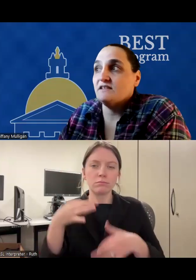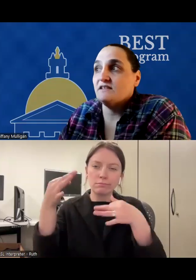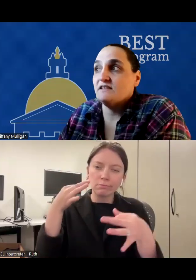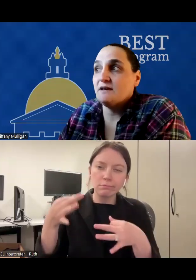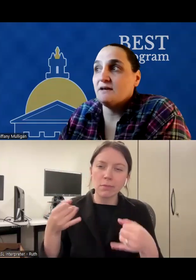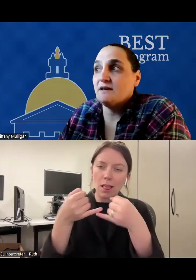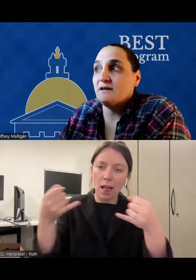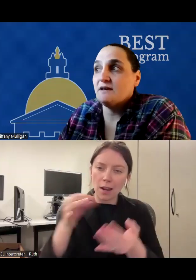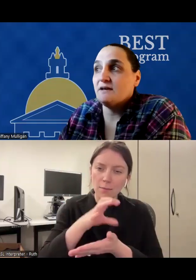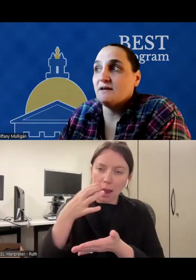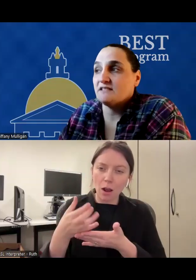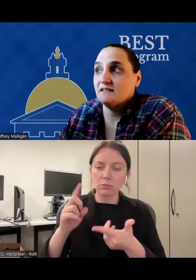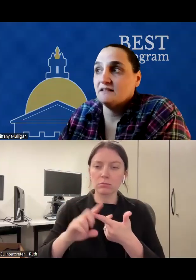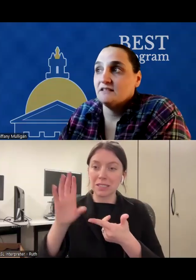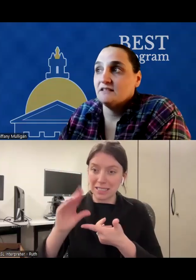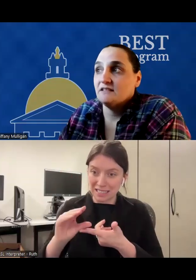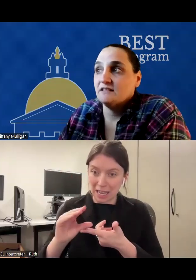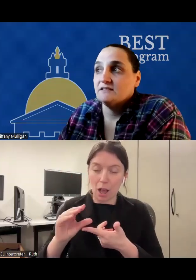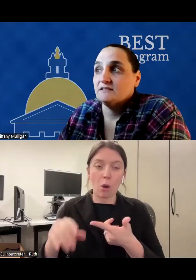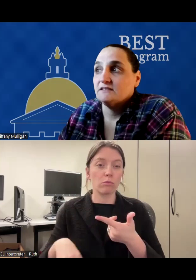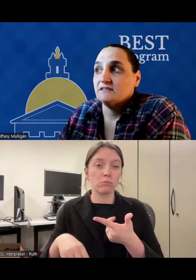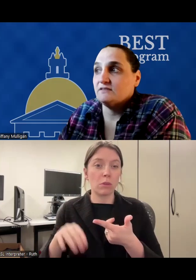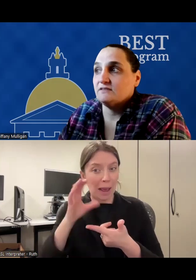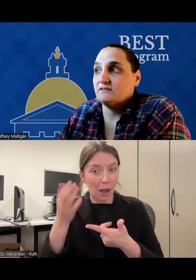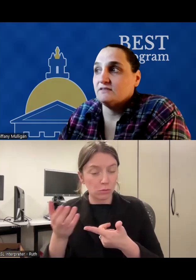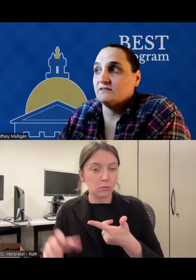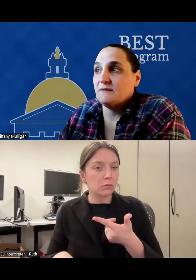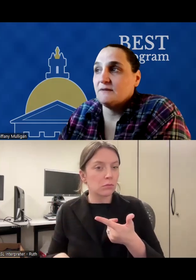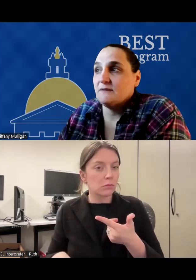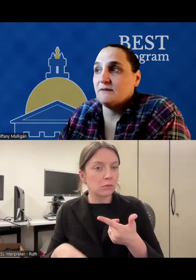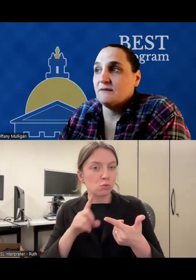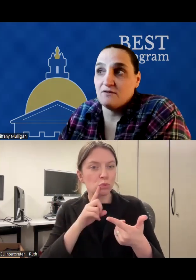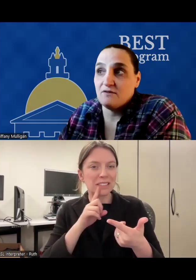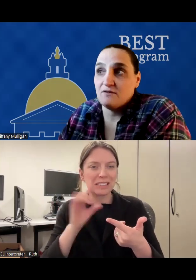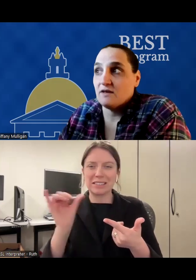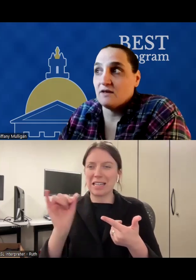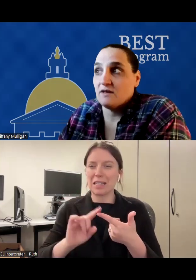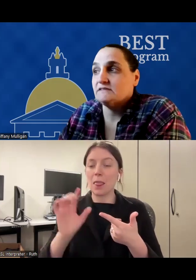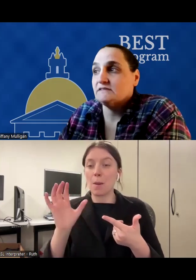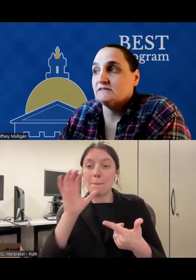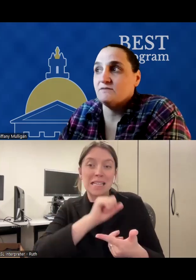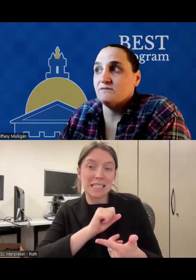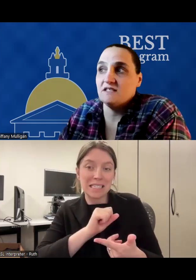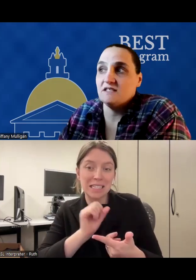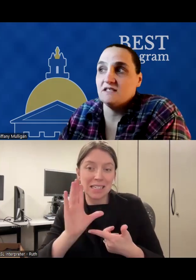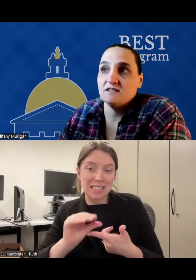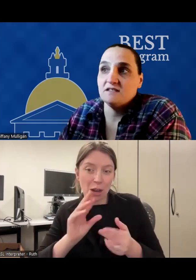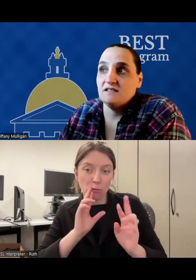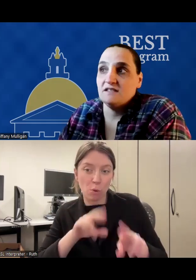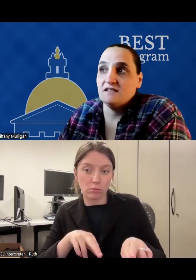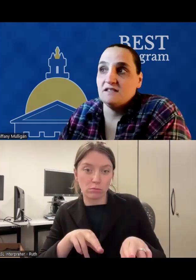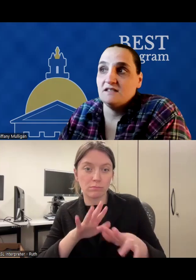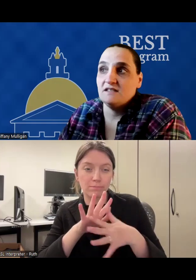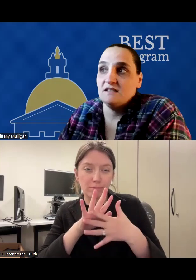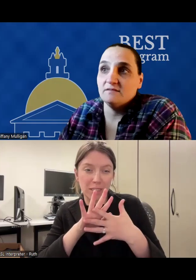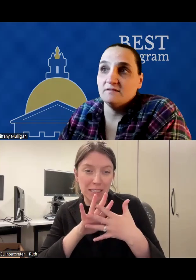the actual discount taken. So this is basically, it's like the missed discount report. So these are all